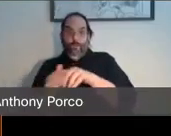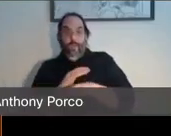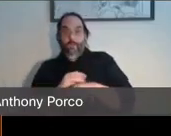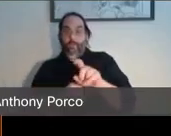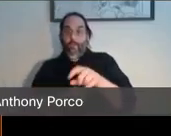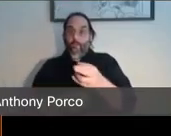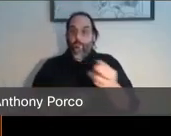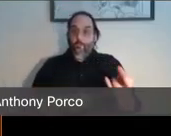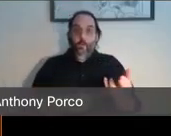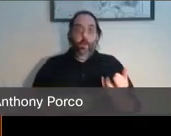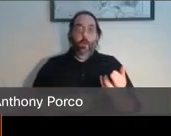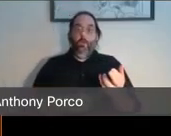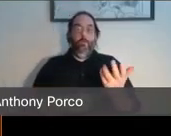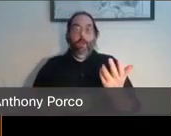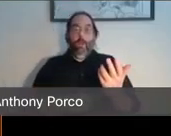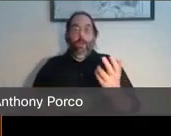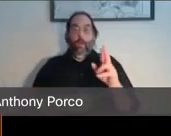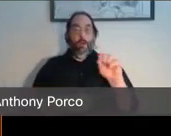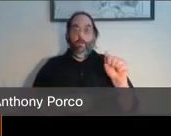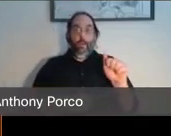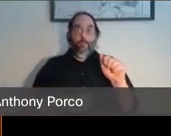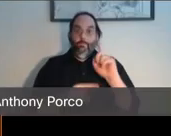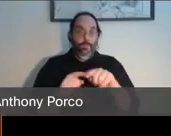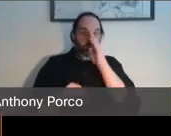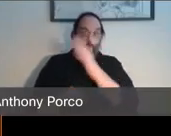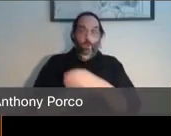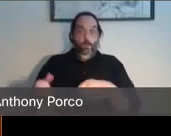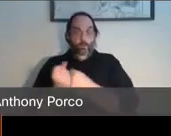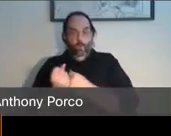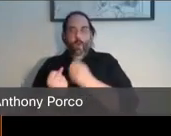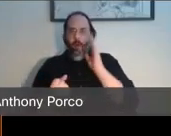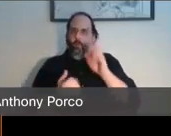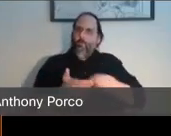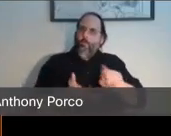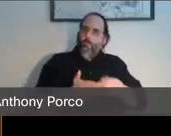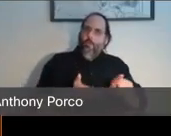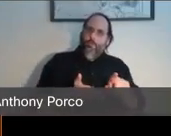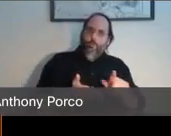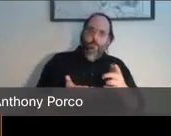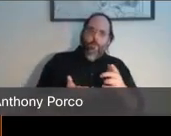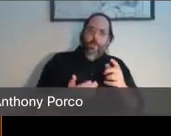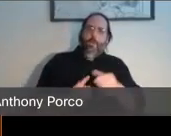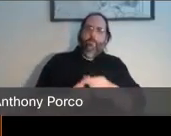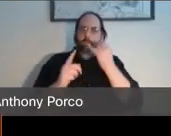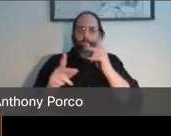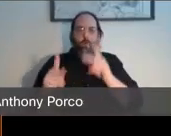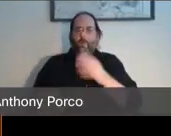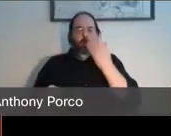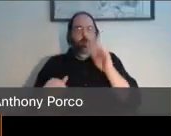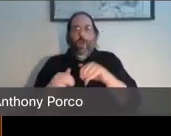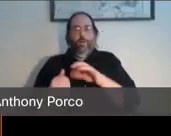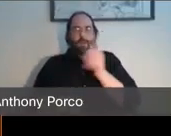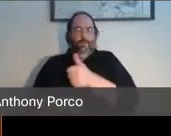that RSA does not directly assist with, then I'll do research for them, especially if the person does not know how to find the